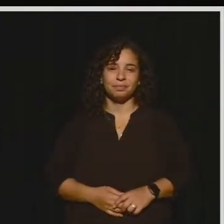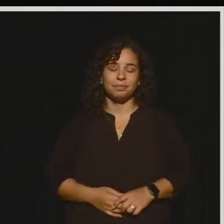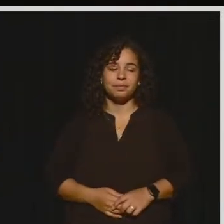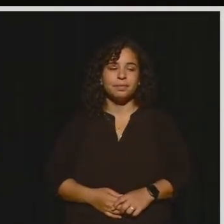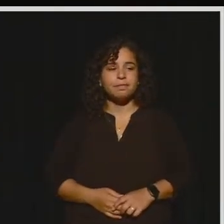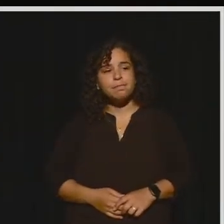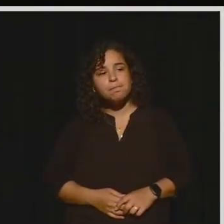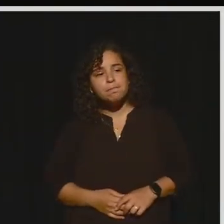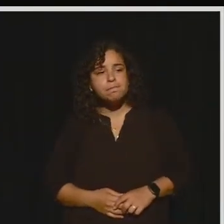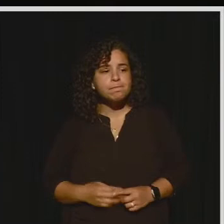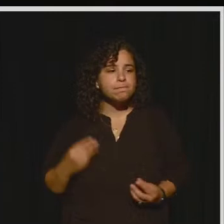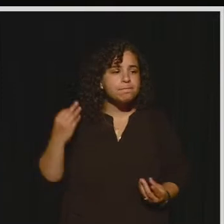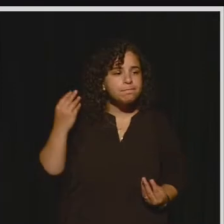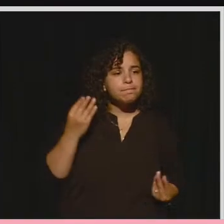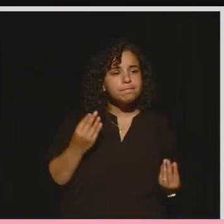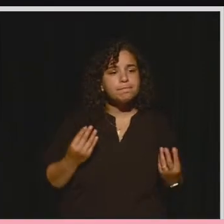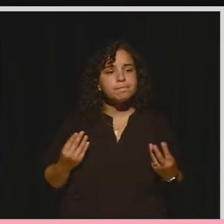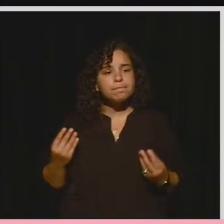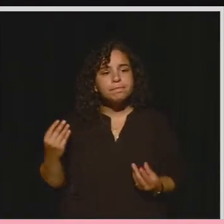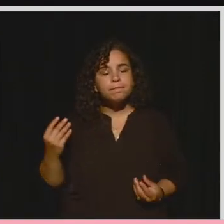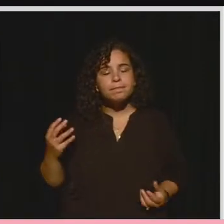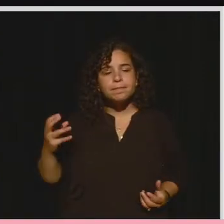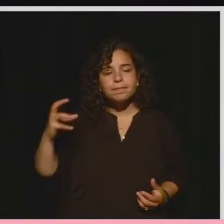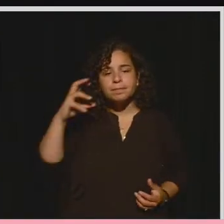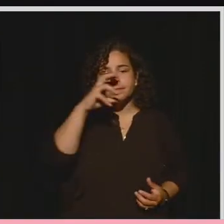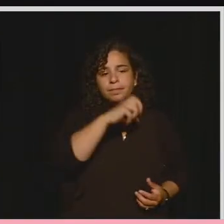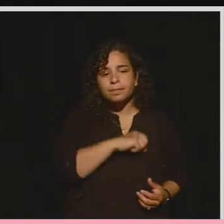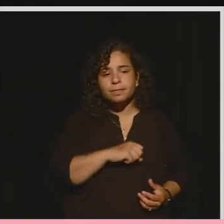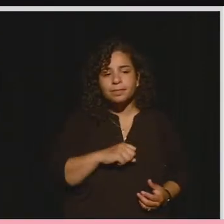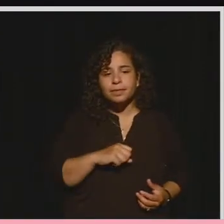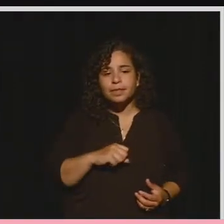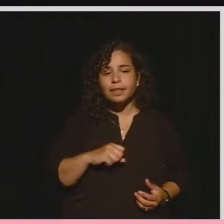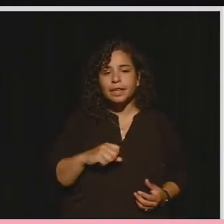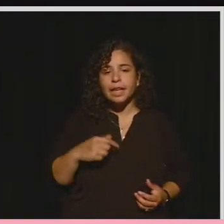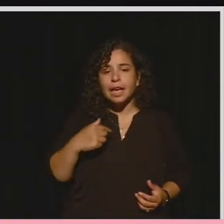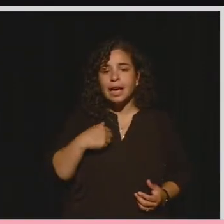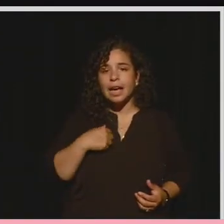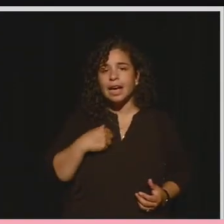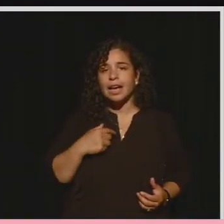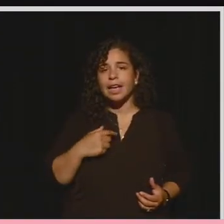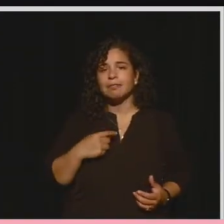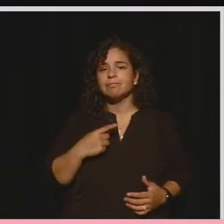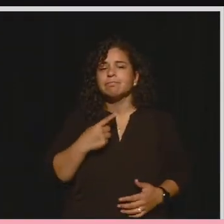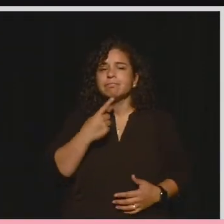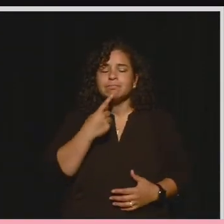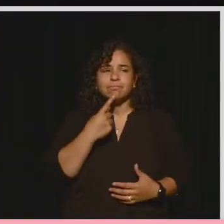I guess, other than the fact that I just miss physically seeing people,